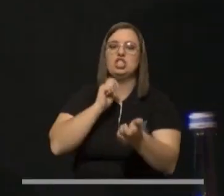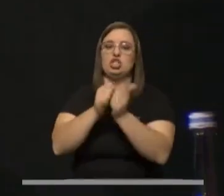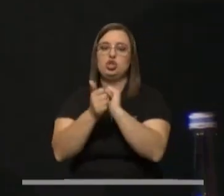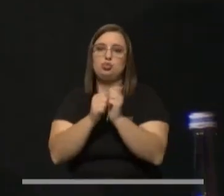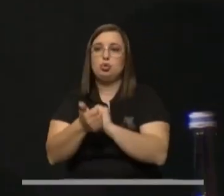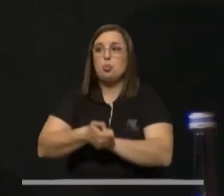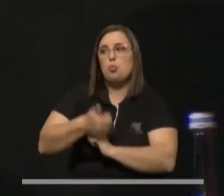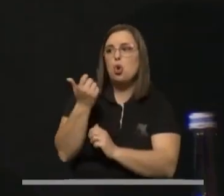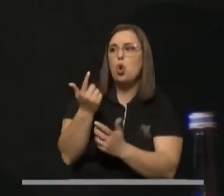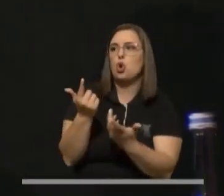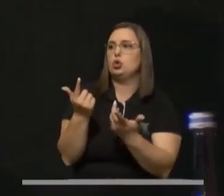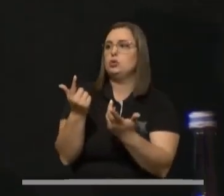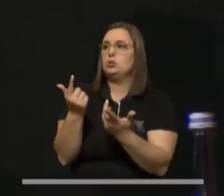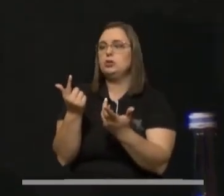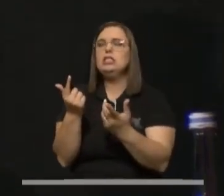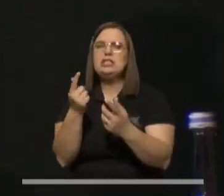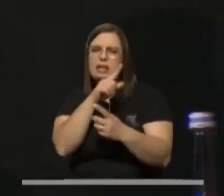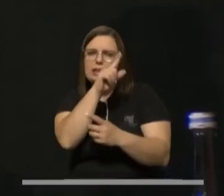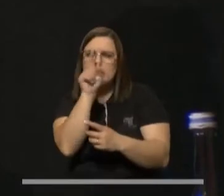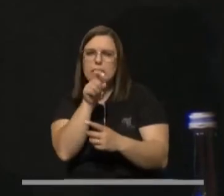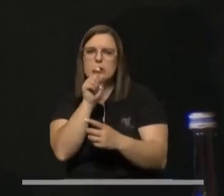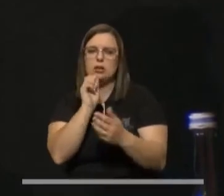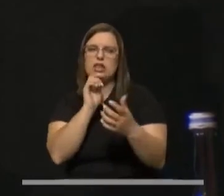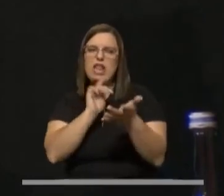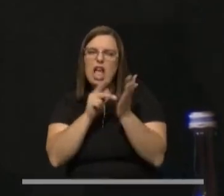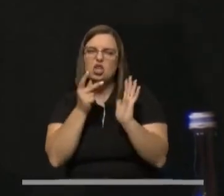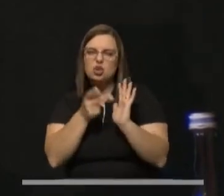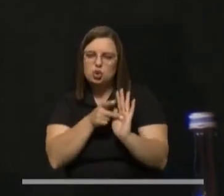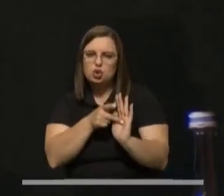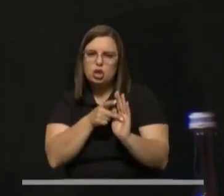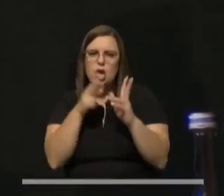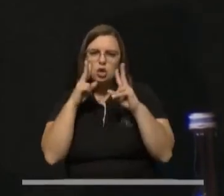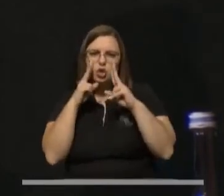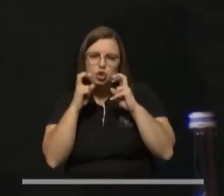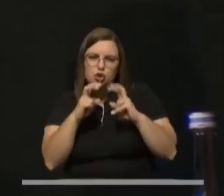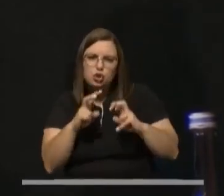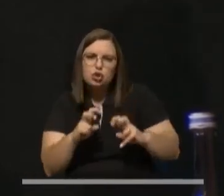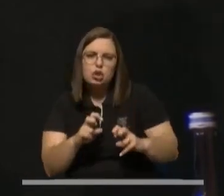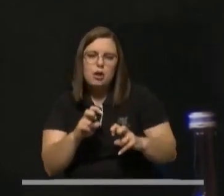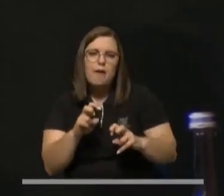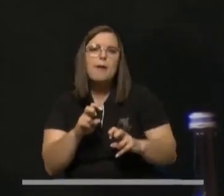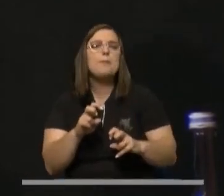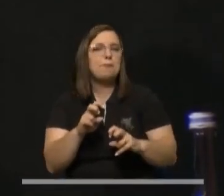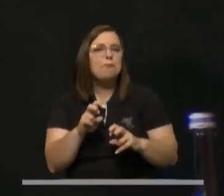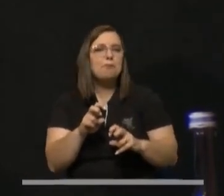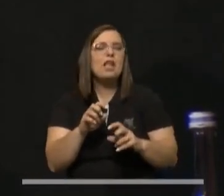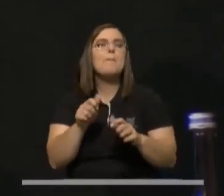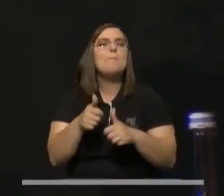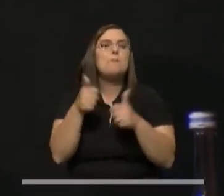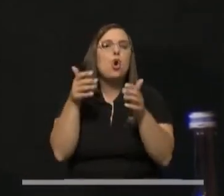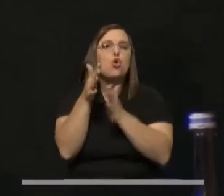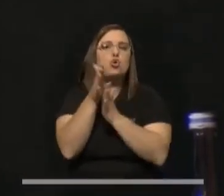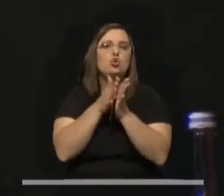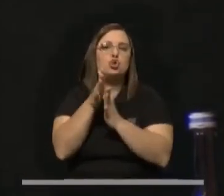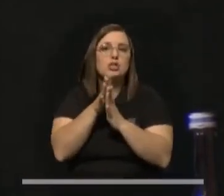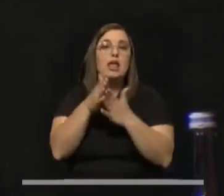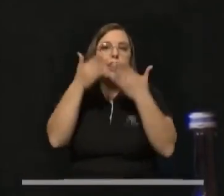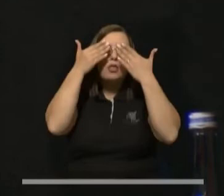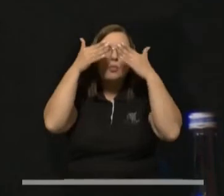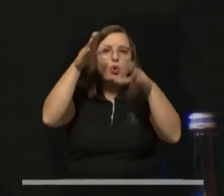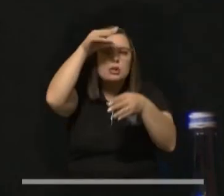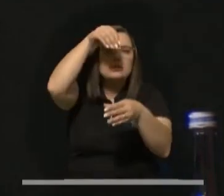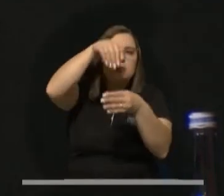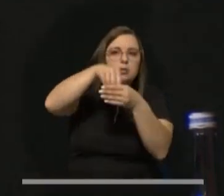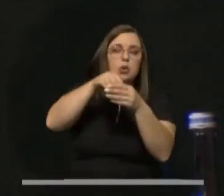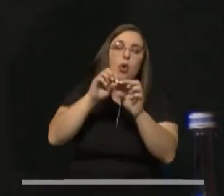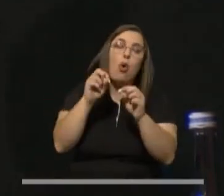more profitable, sportsmen being better. Can technology, is technology being studied to be used